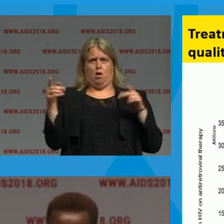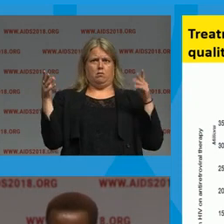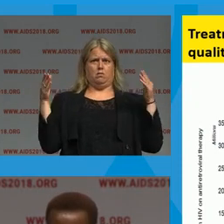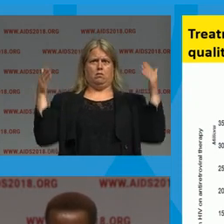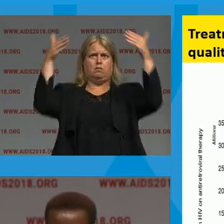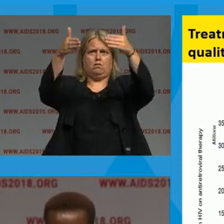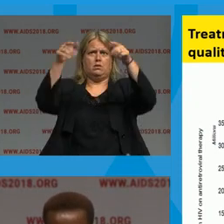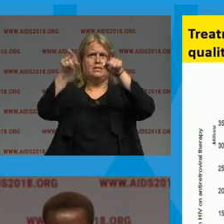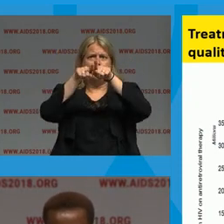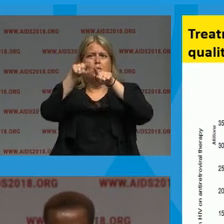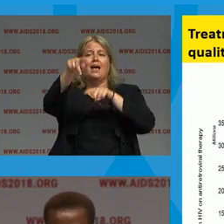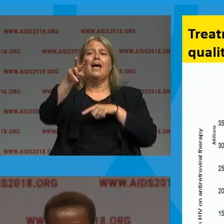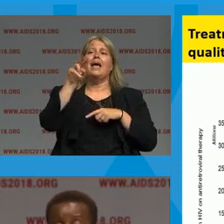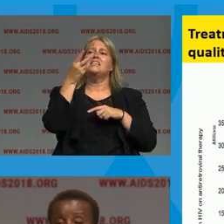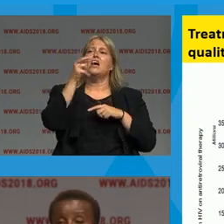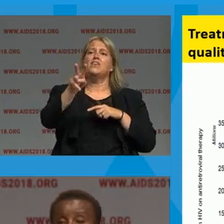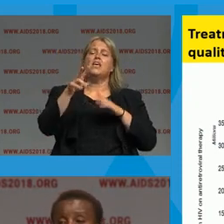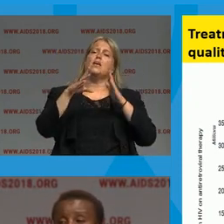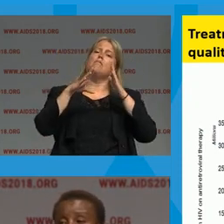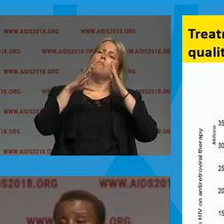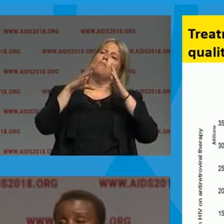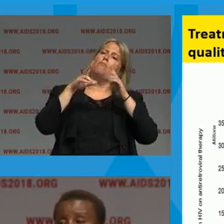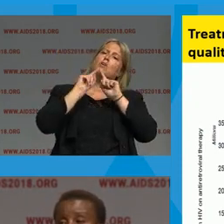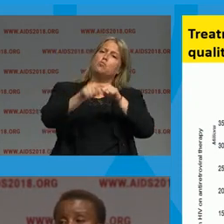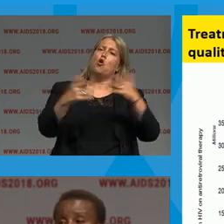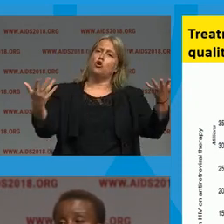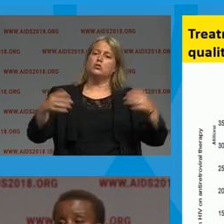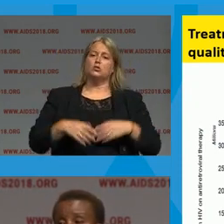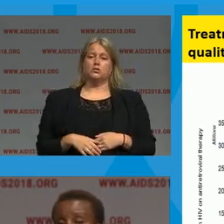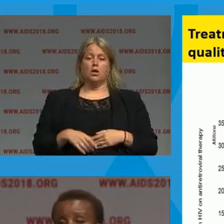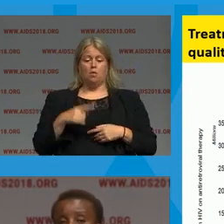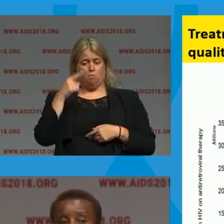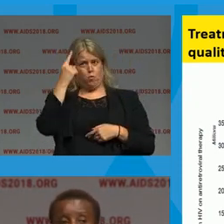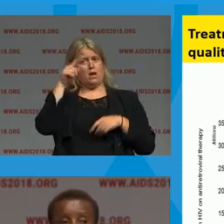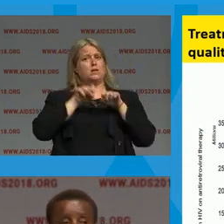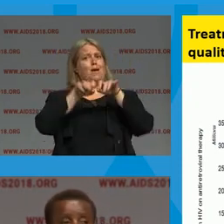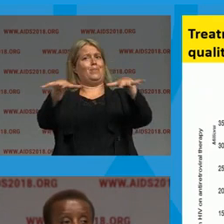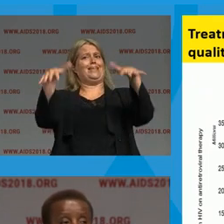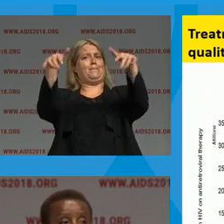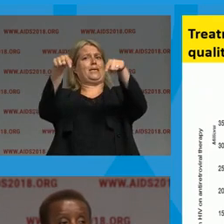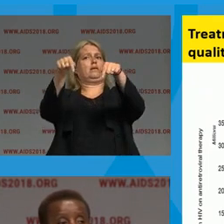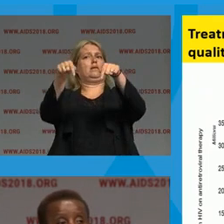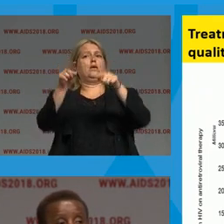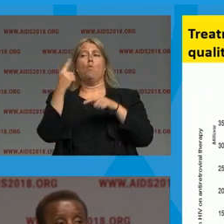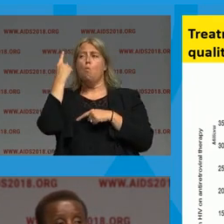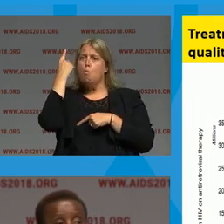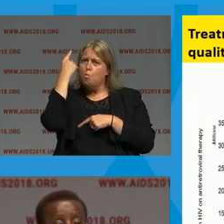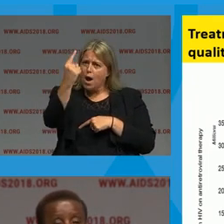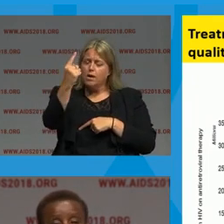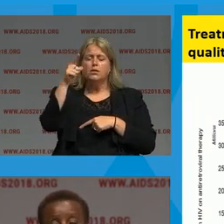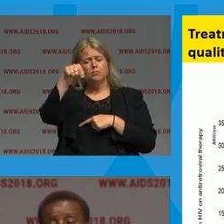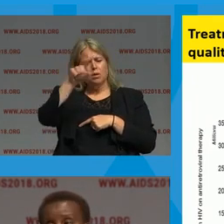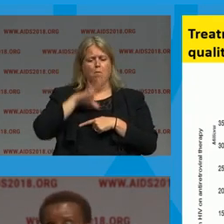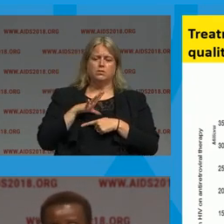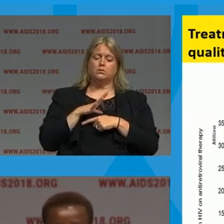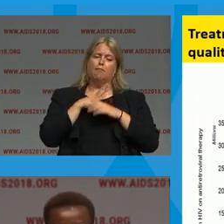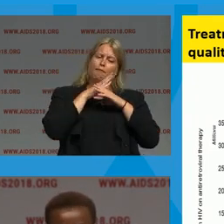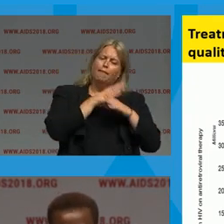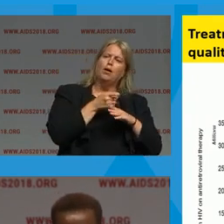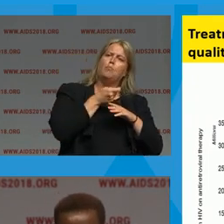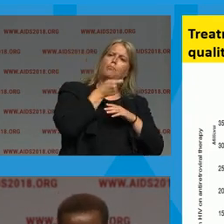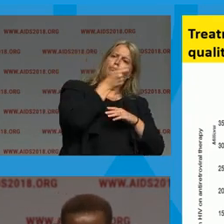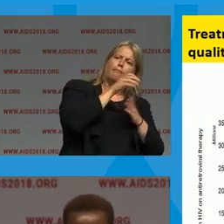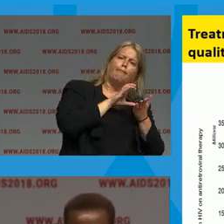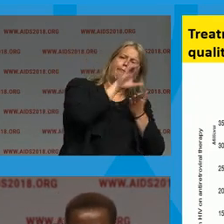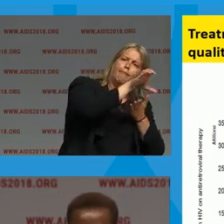the HIV response. We have one epidemic and one only, one that we have to continue to invest in prevention and one that we